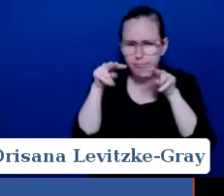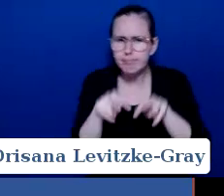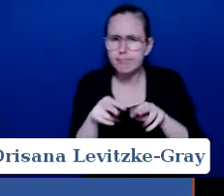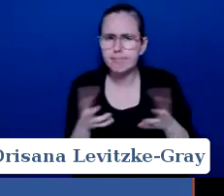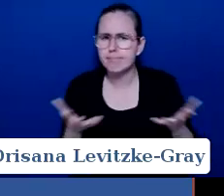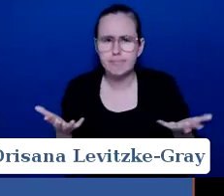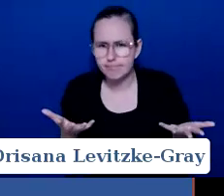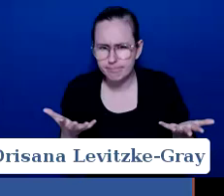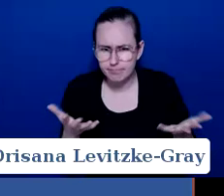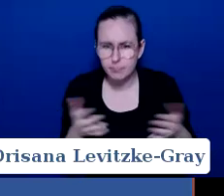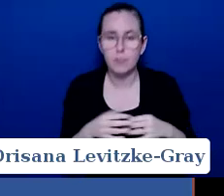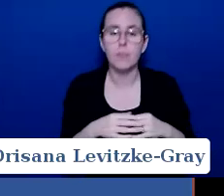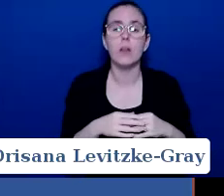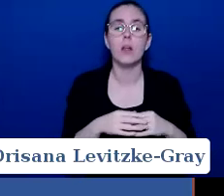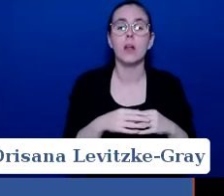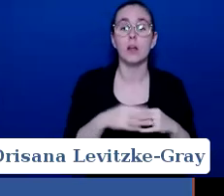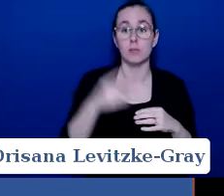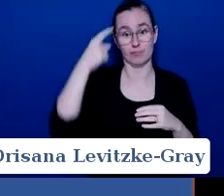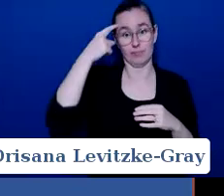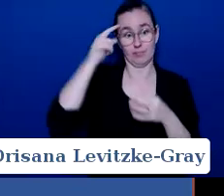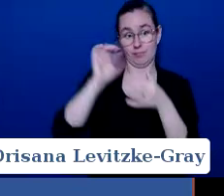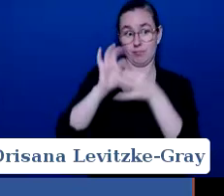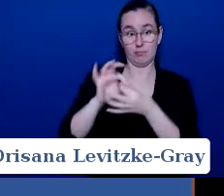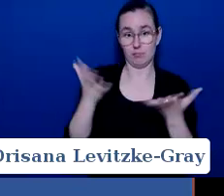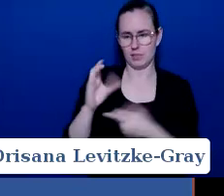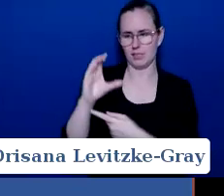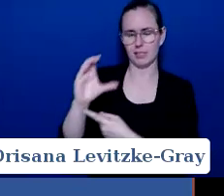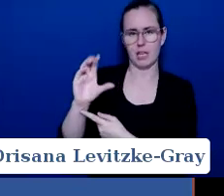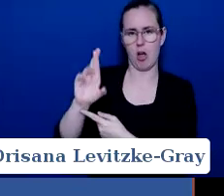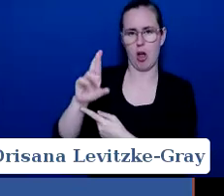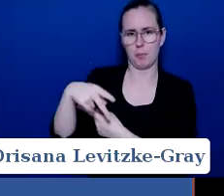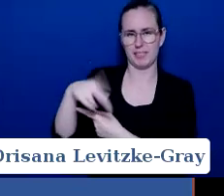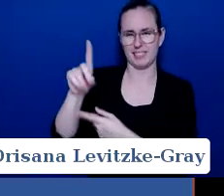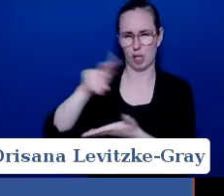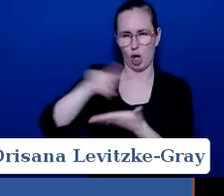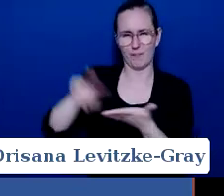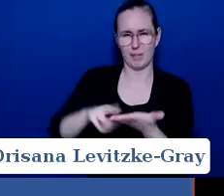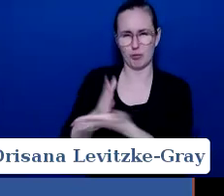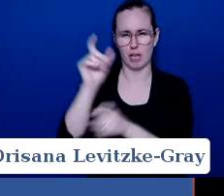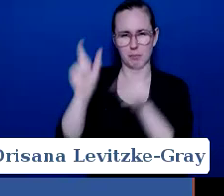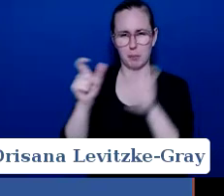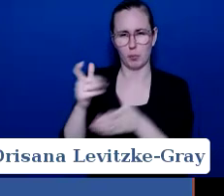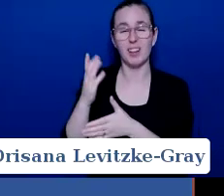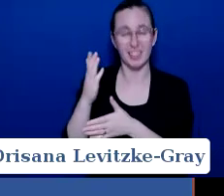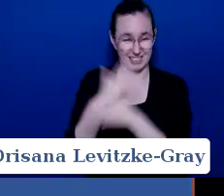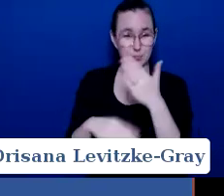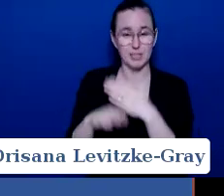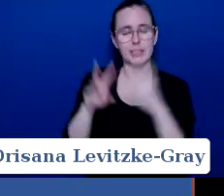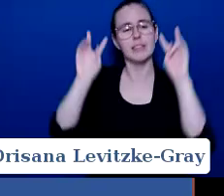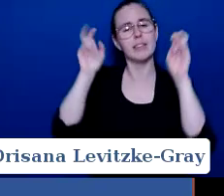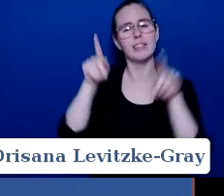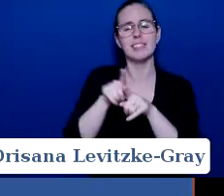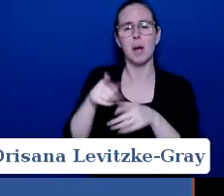only impairment and functional difficulties, but also the basic need for support, the barrier that people face at home and in the